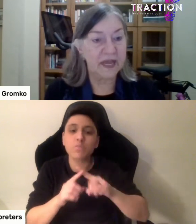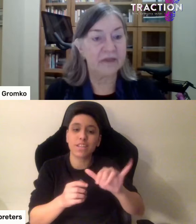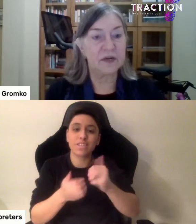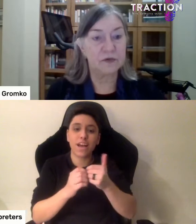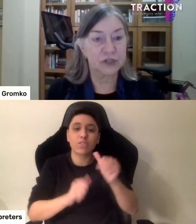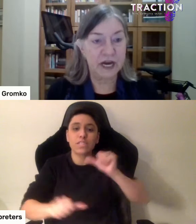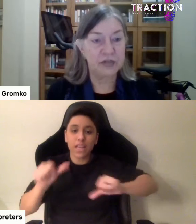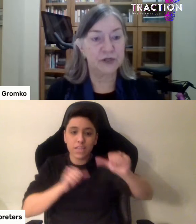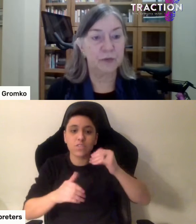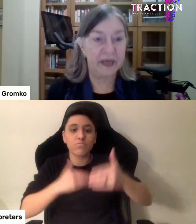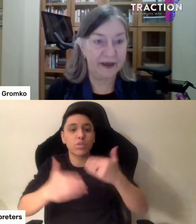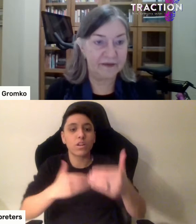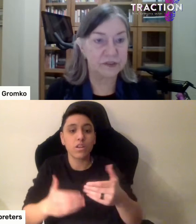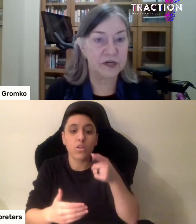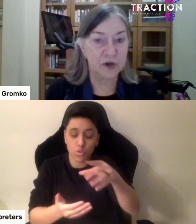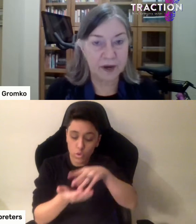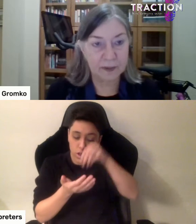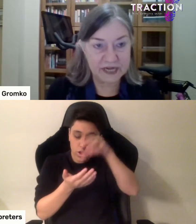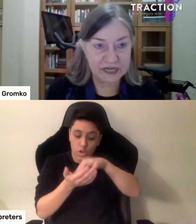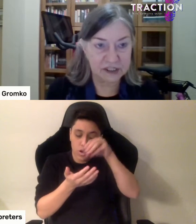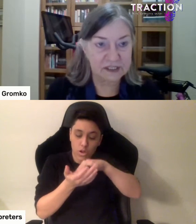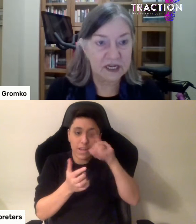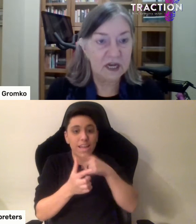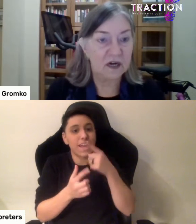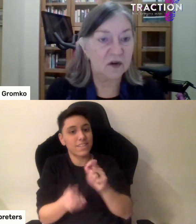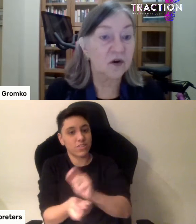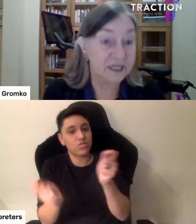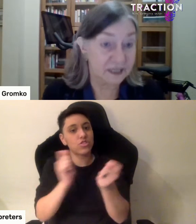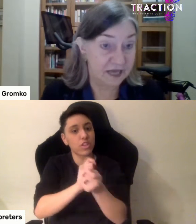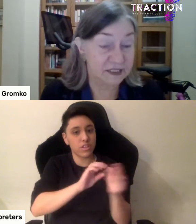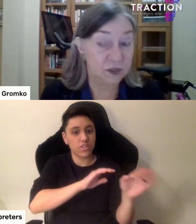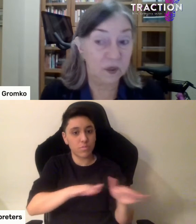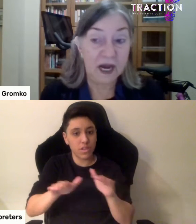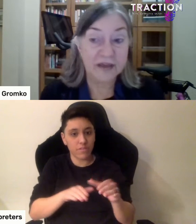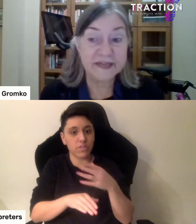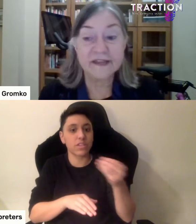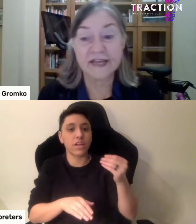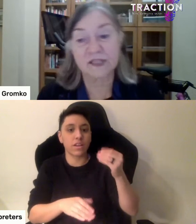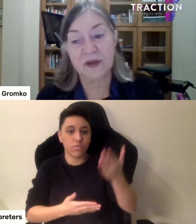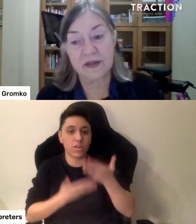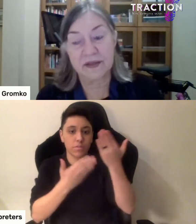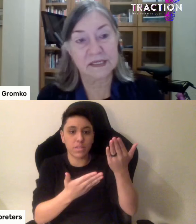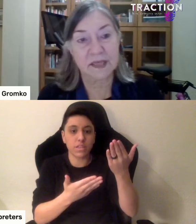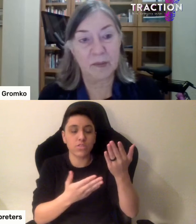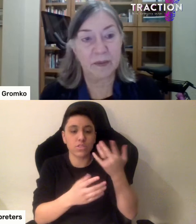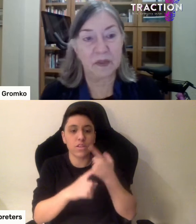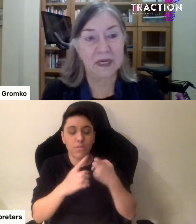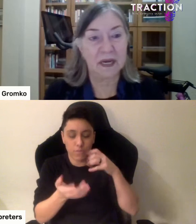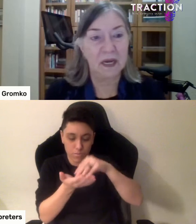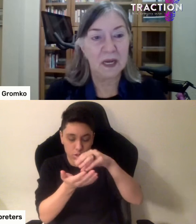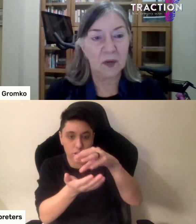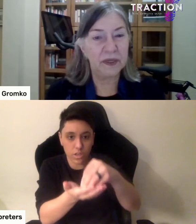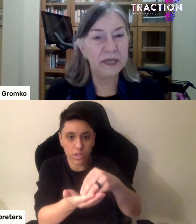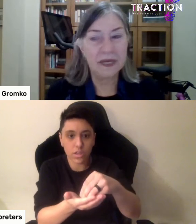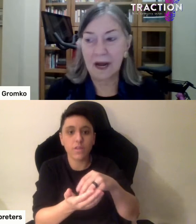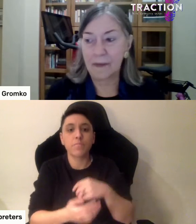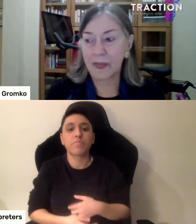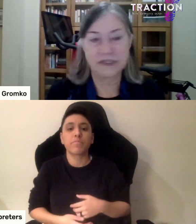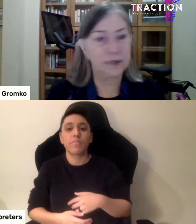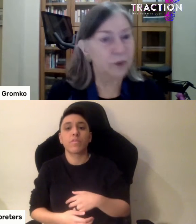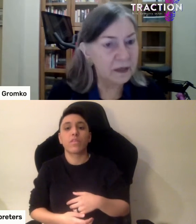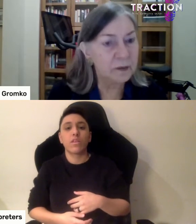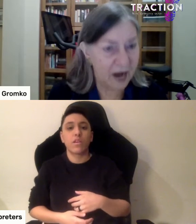learn something and then you change your behaviors and your recommendations according to that. So I think that that's one of the things that people can get